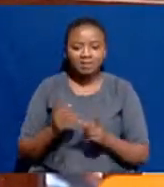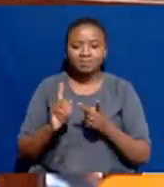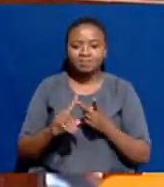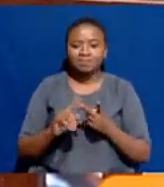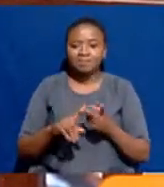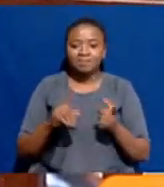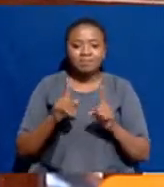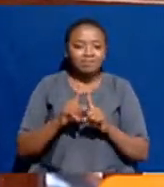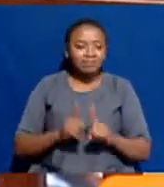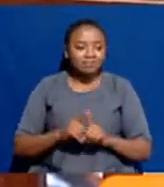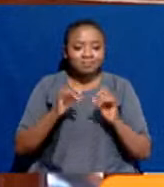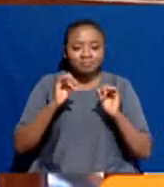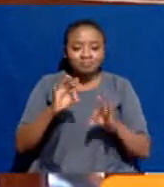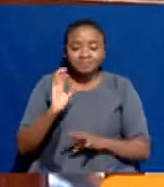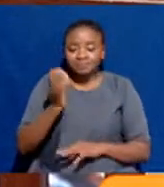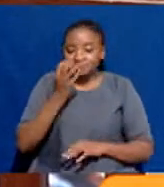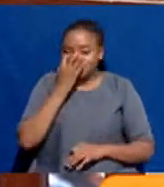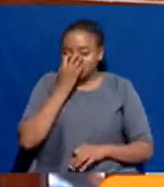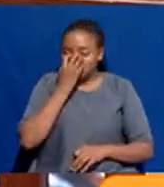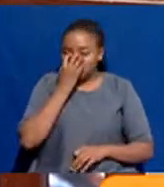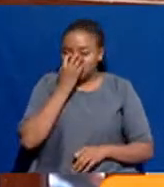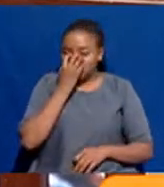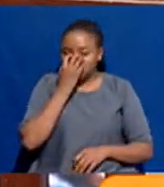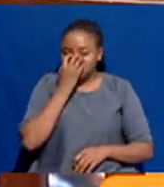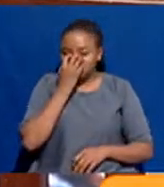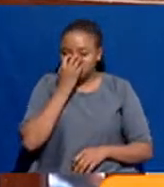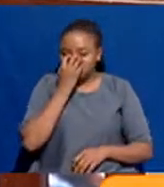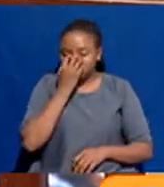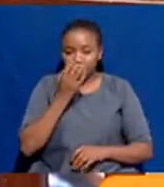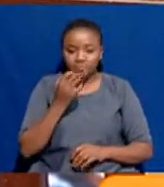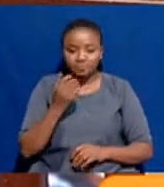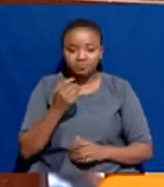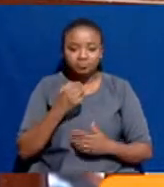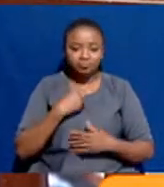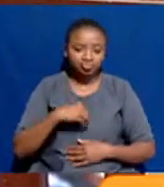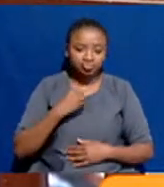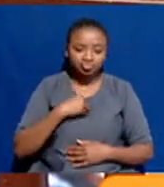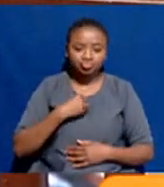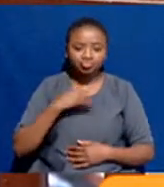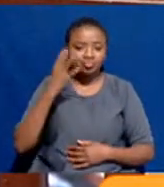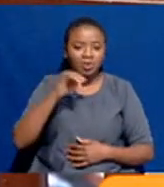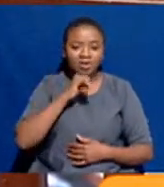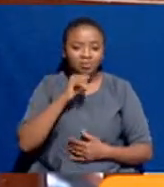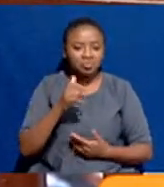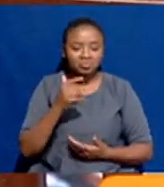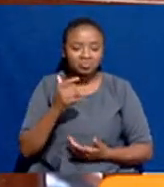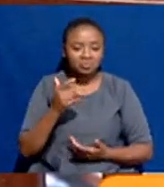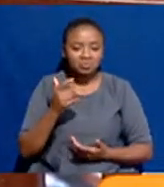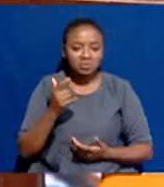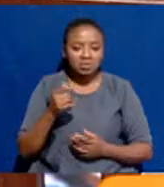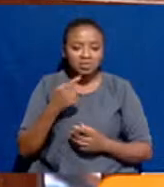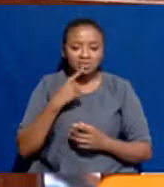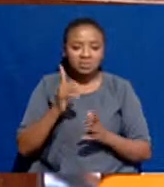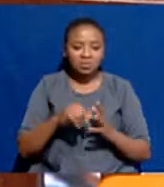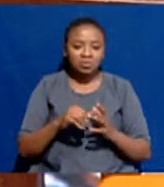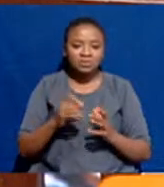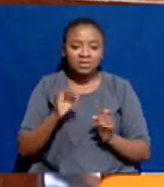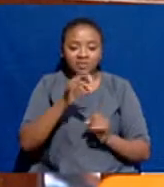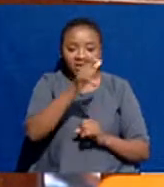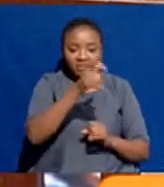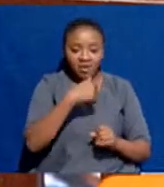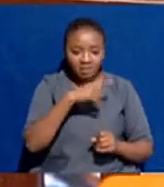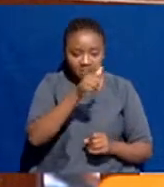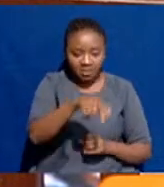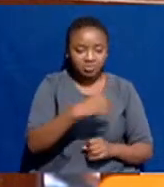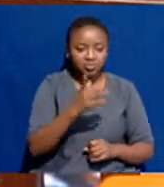If Ruto has any humanity in him, waive all the mortuary charges. Just say if there's someone was shot or dead